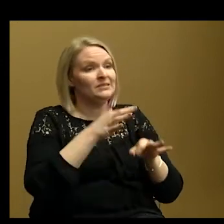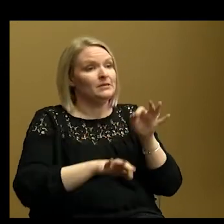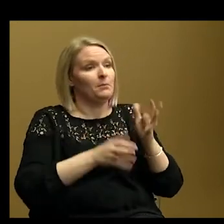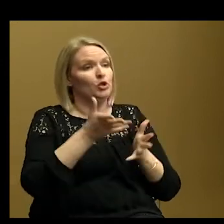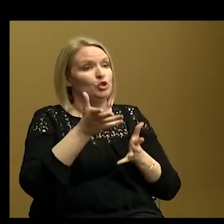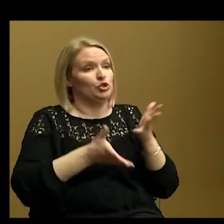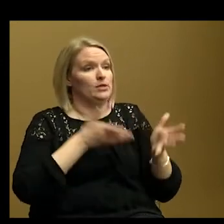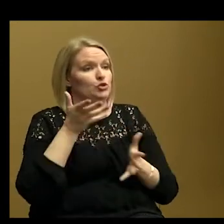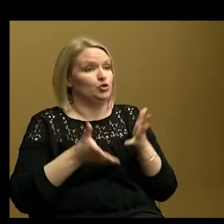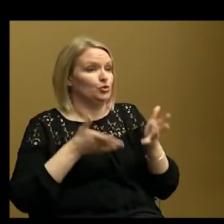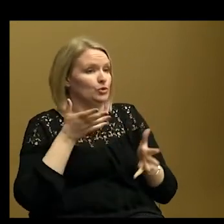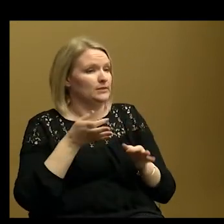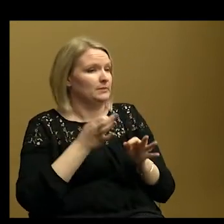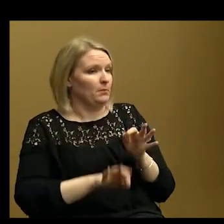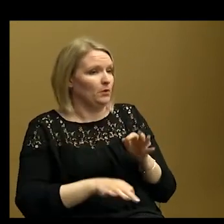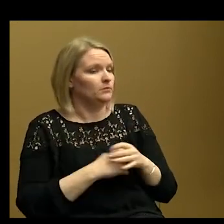gestures.